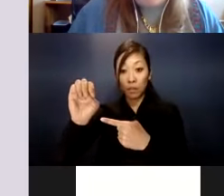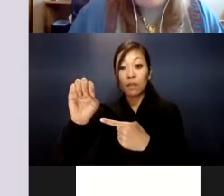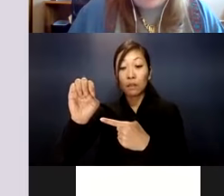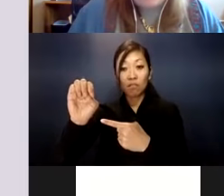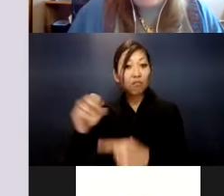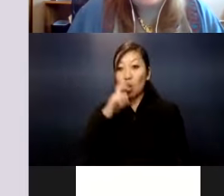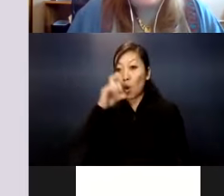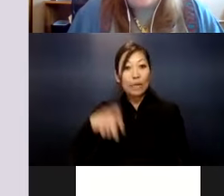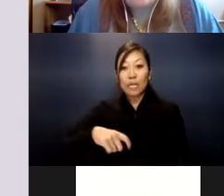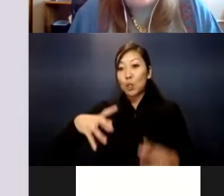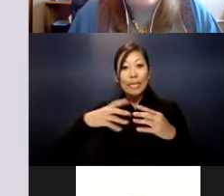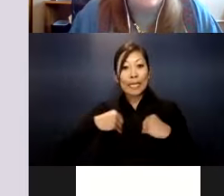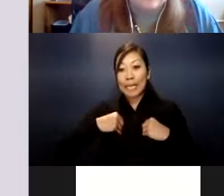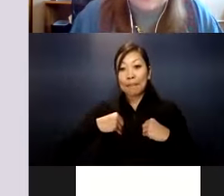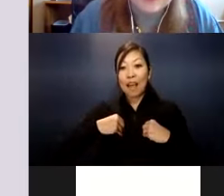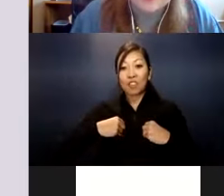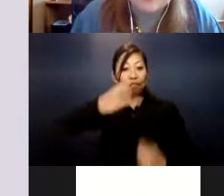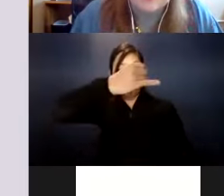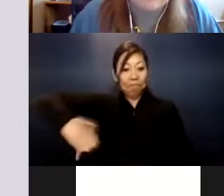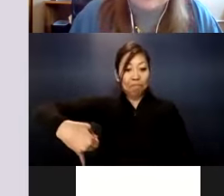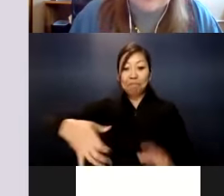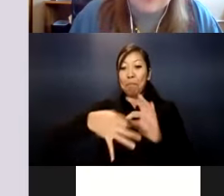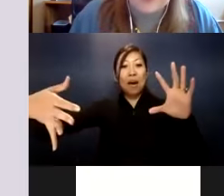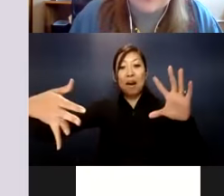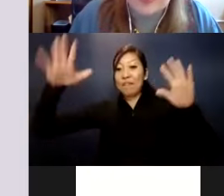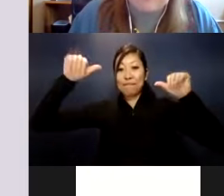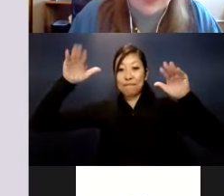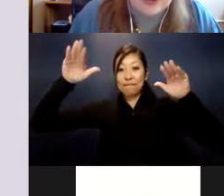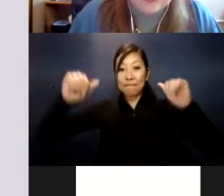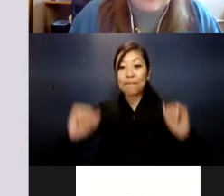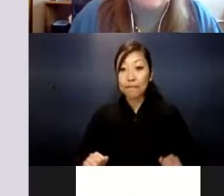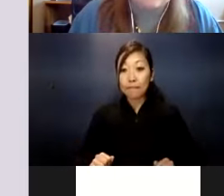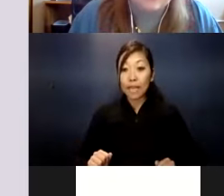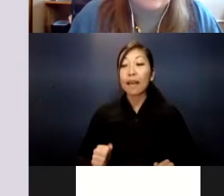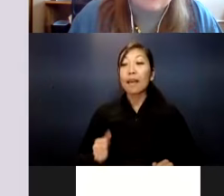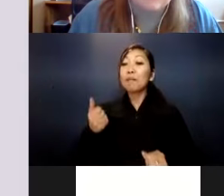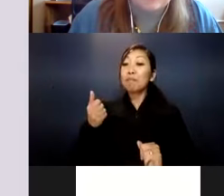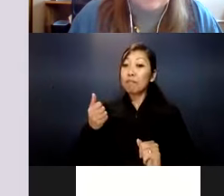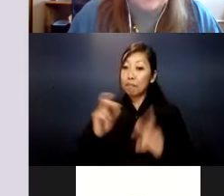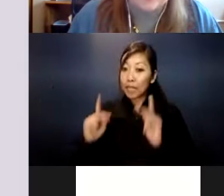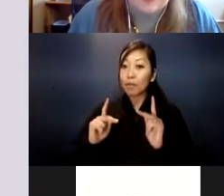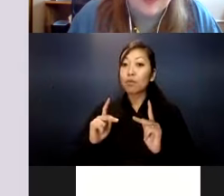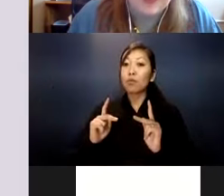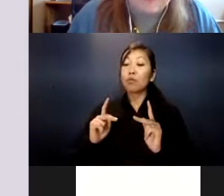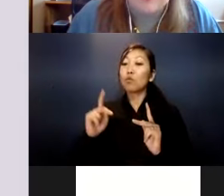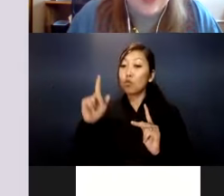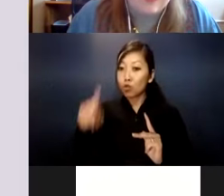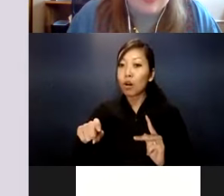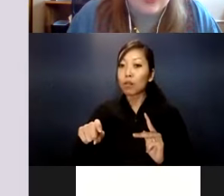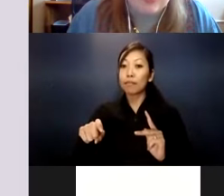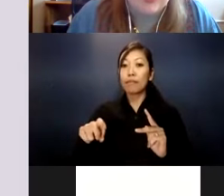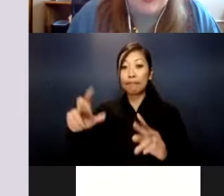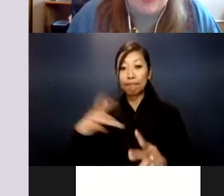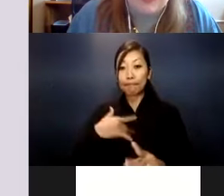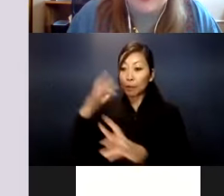have to put up with that. You don't. They deserve better. Young people in your life don't have